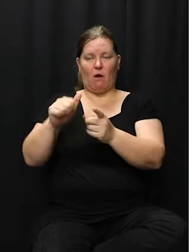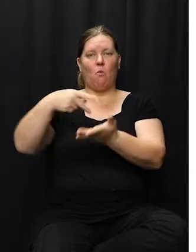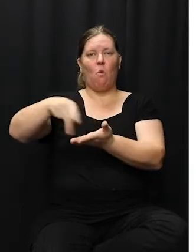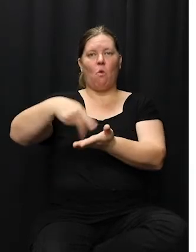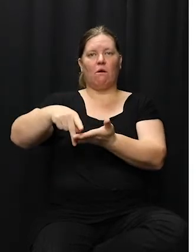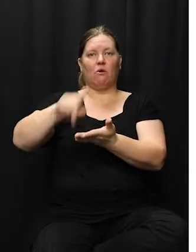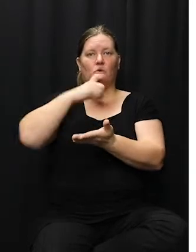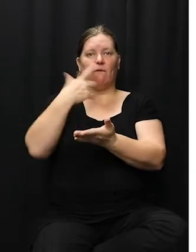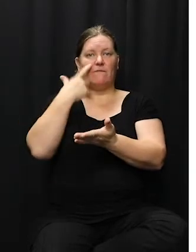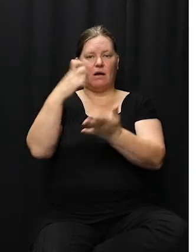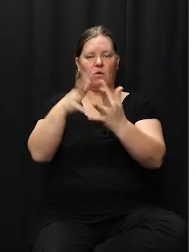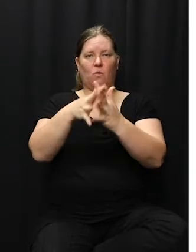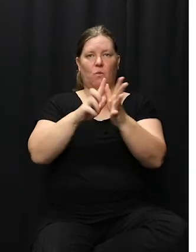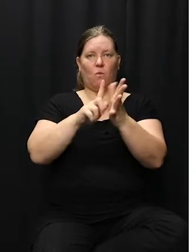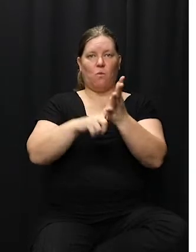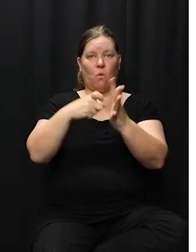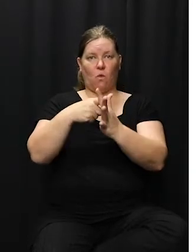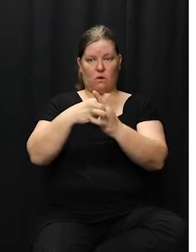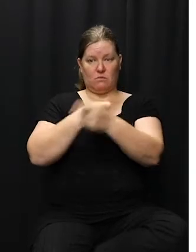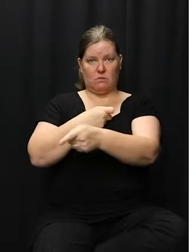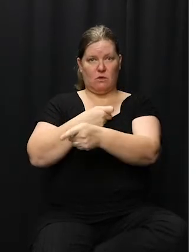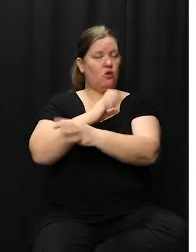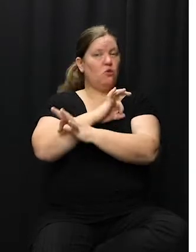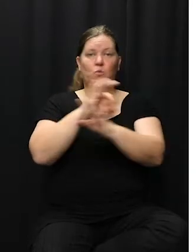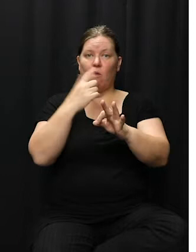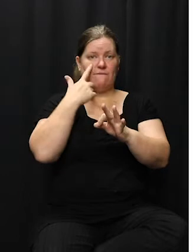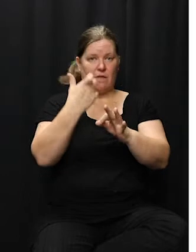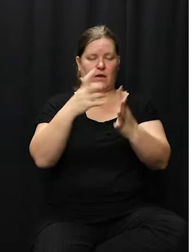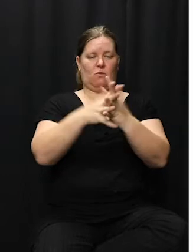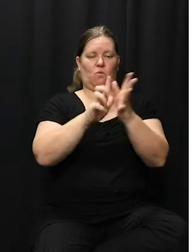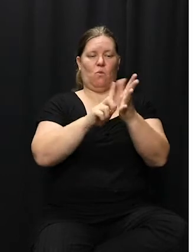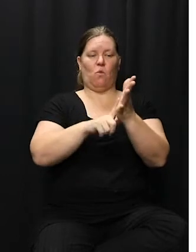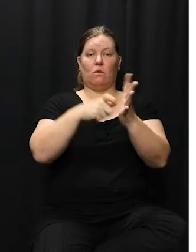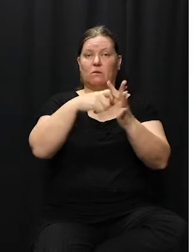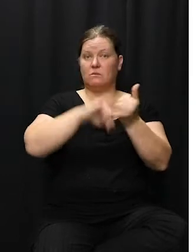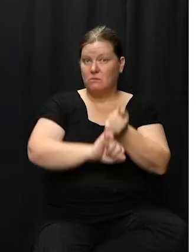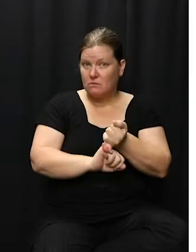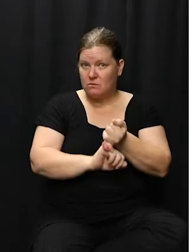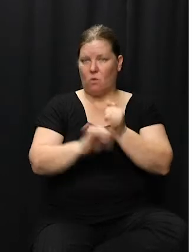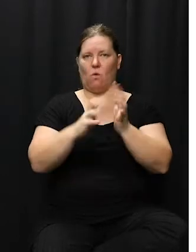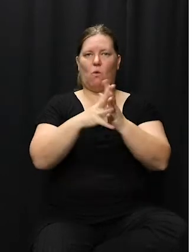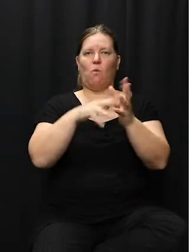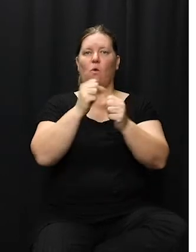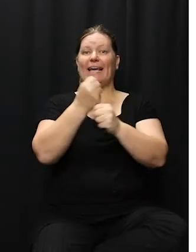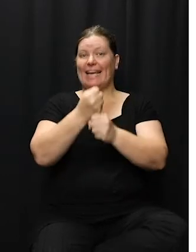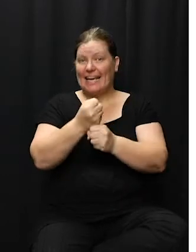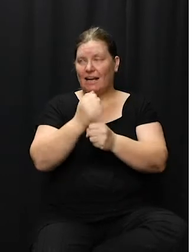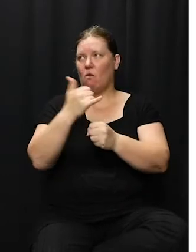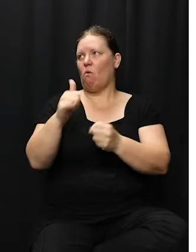like walk. You'd find walk in the dictionary, but you're not going to find walks or walked or